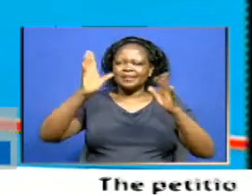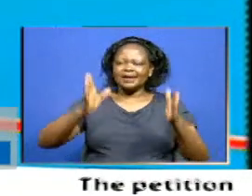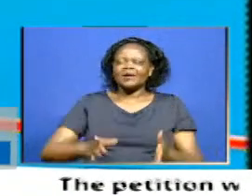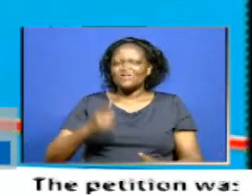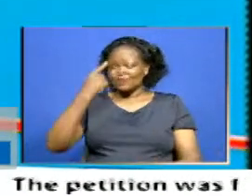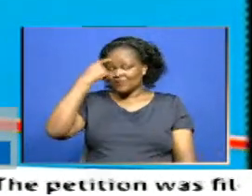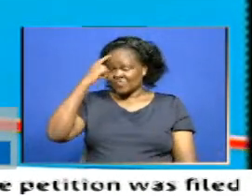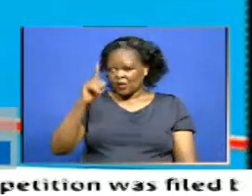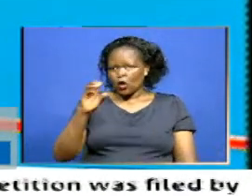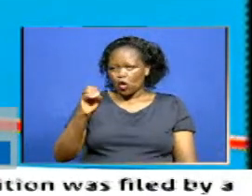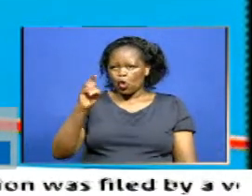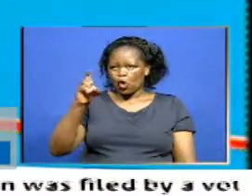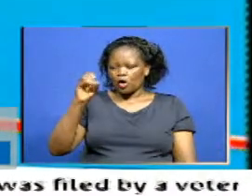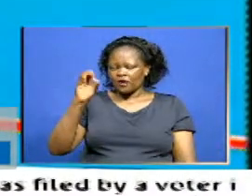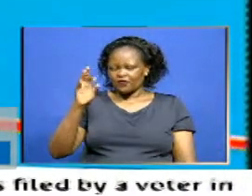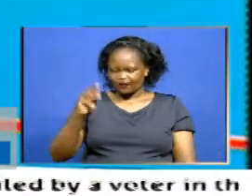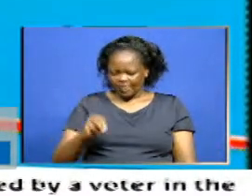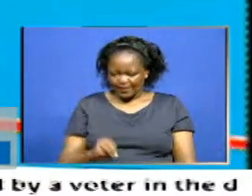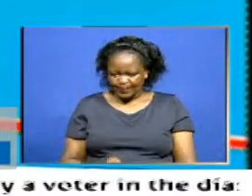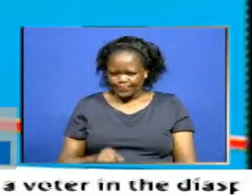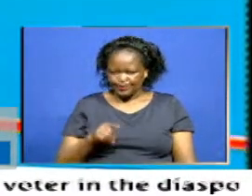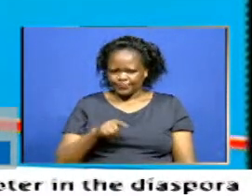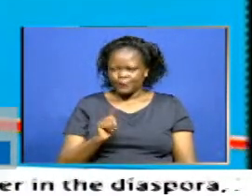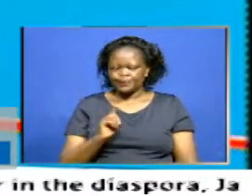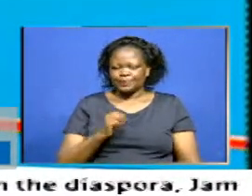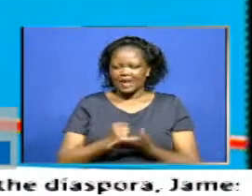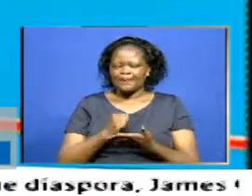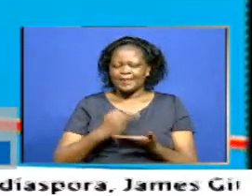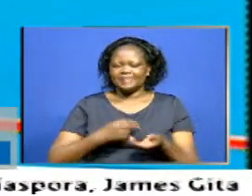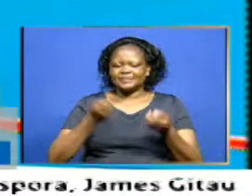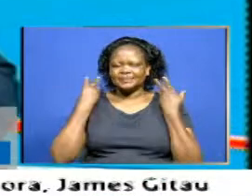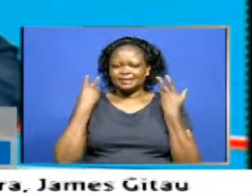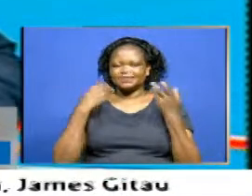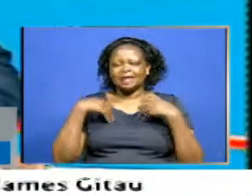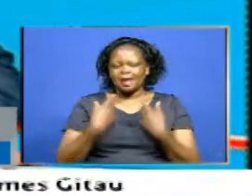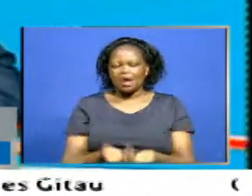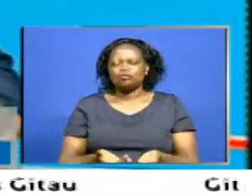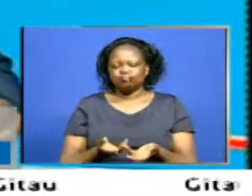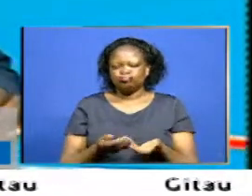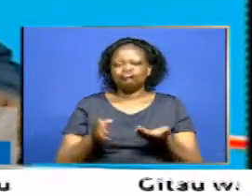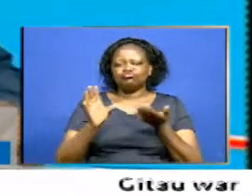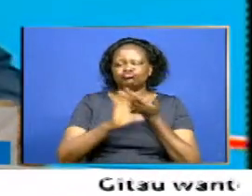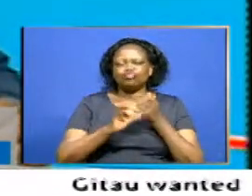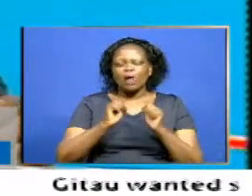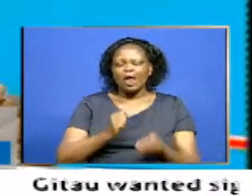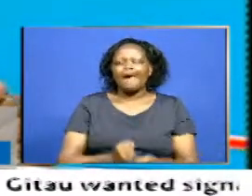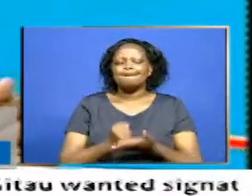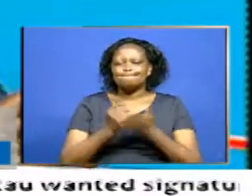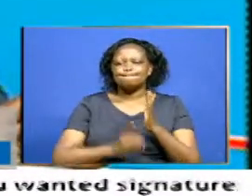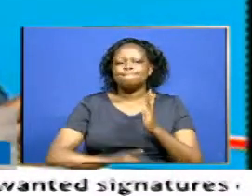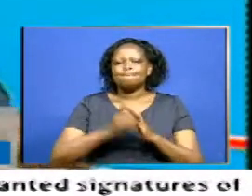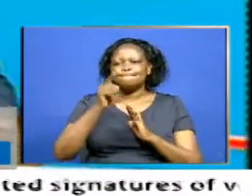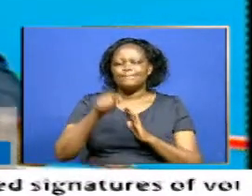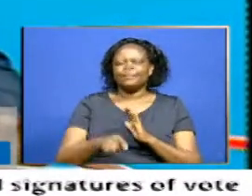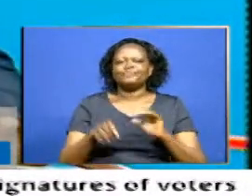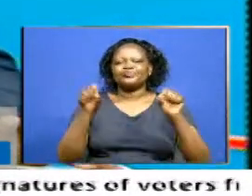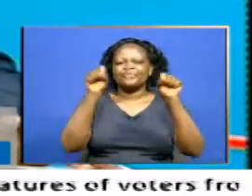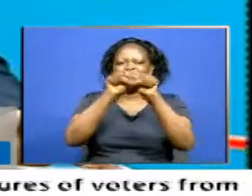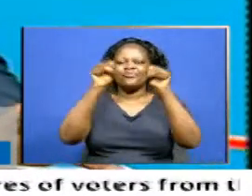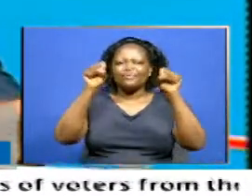for Oxfam. He's helping us understand how, as a country, we can help to develop this kind of systems.